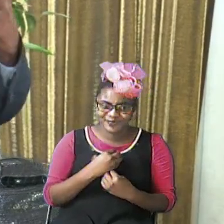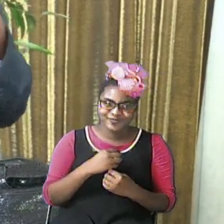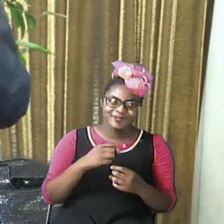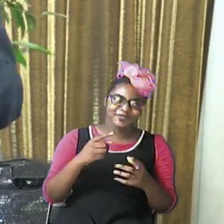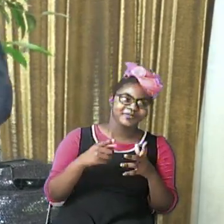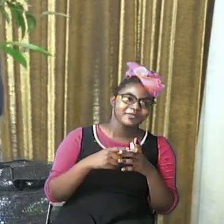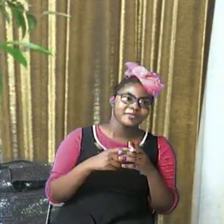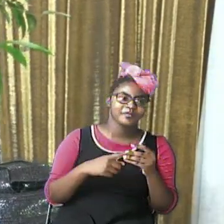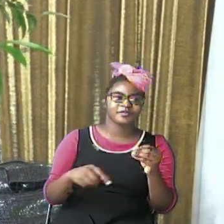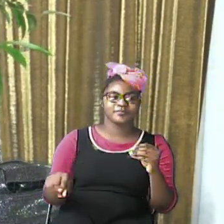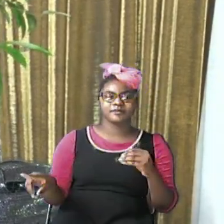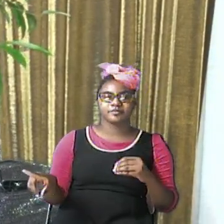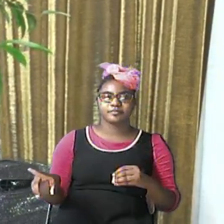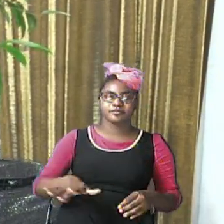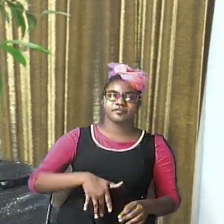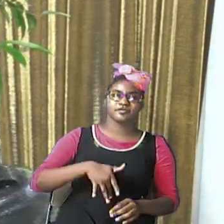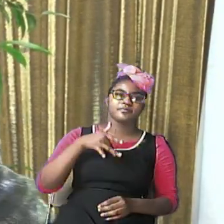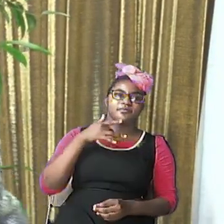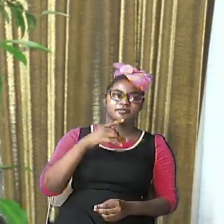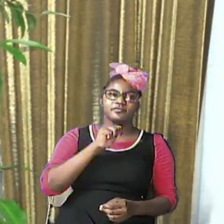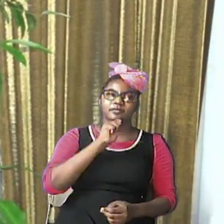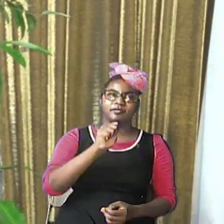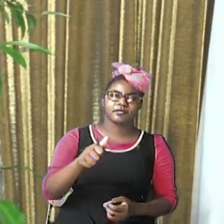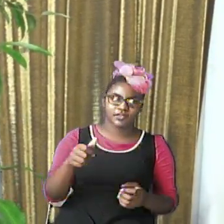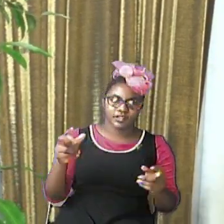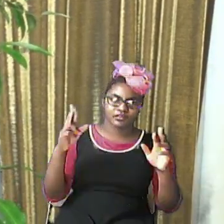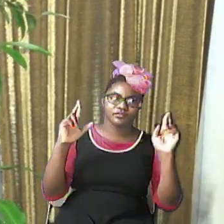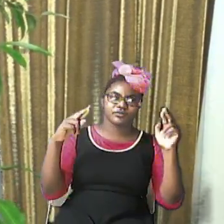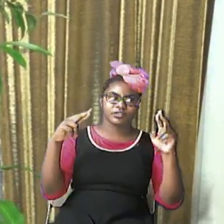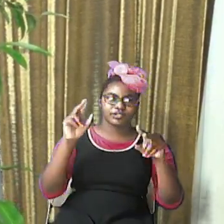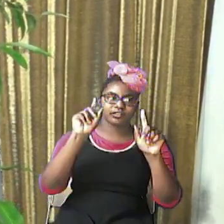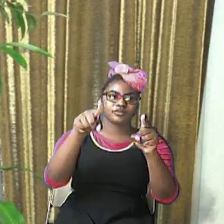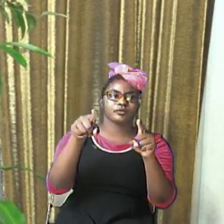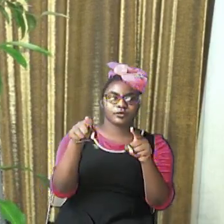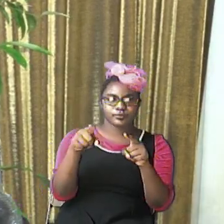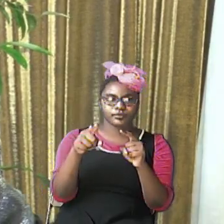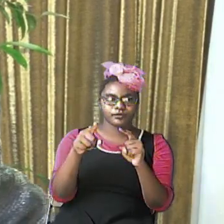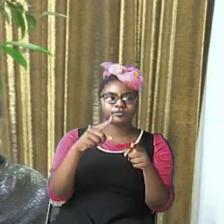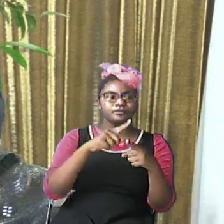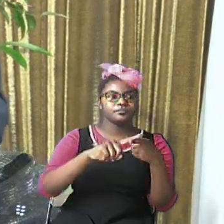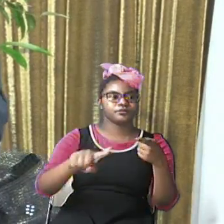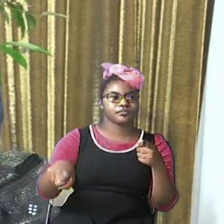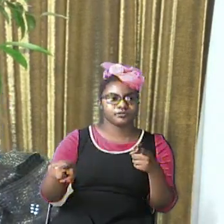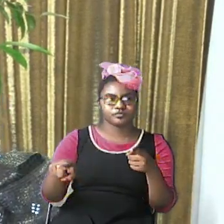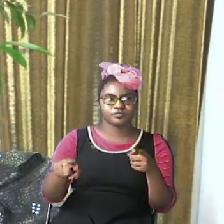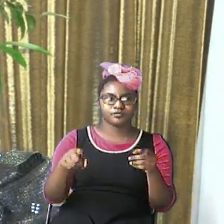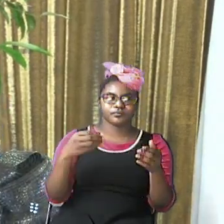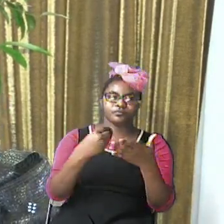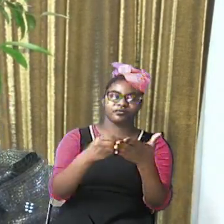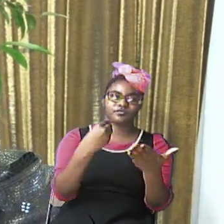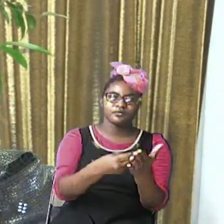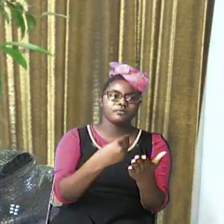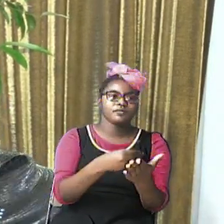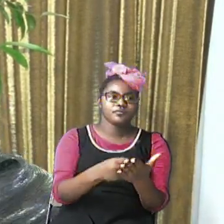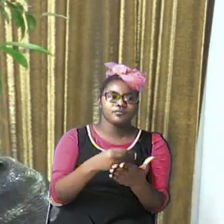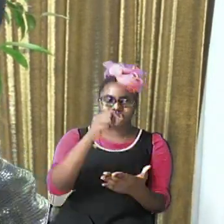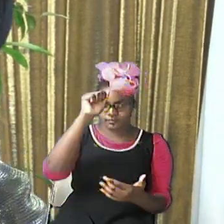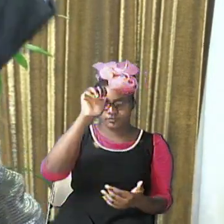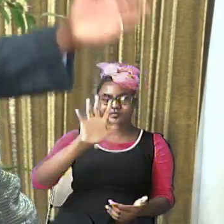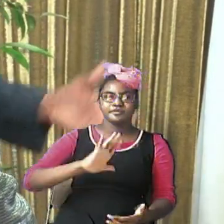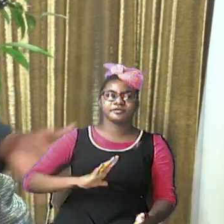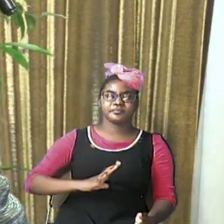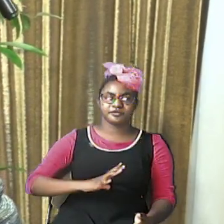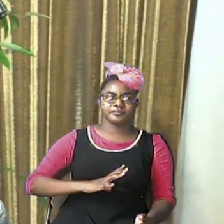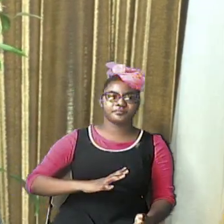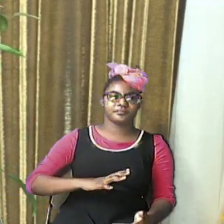less, I would have felt as if I'm not ready to go before those dignitaries. This morning I felt special, and my God felt extra